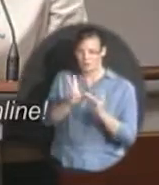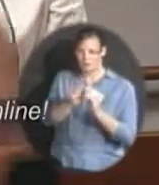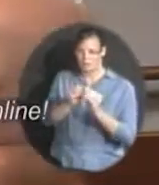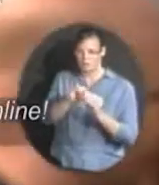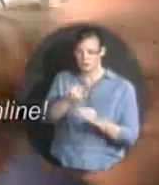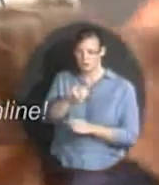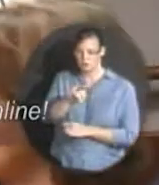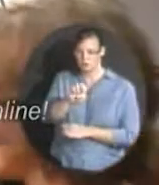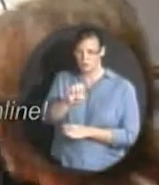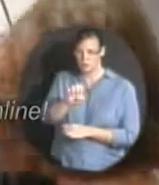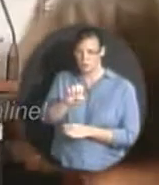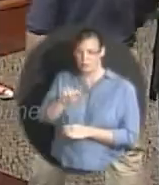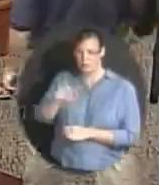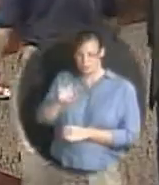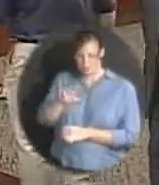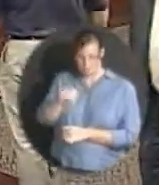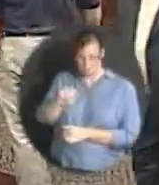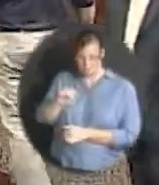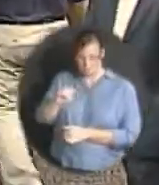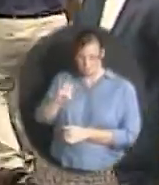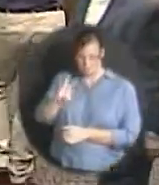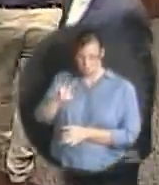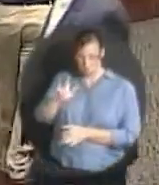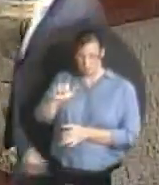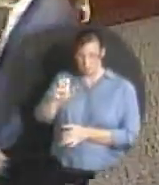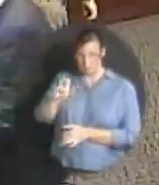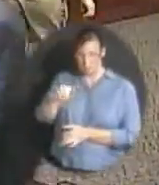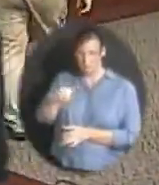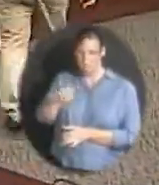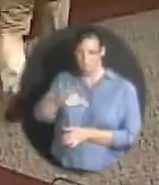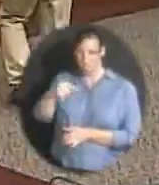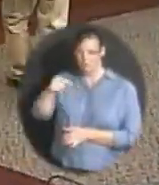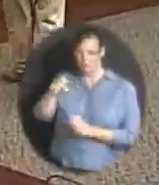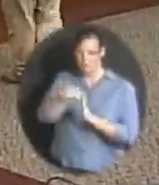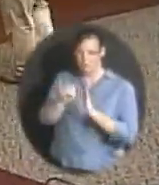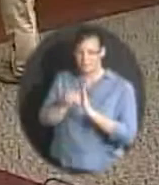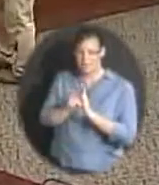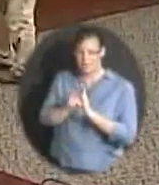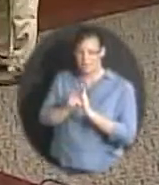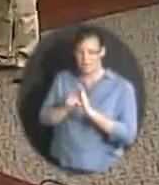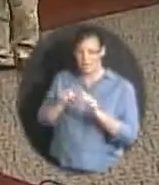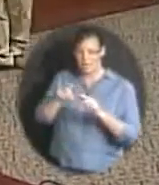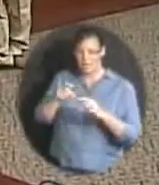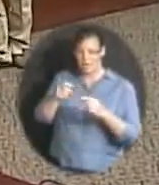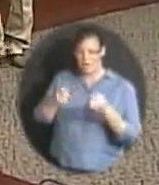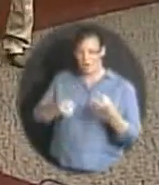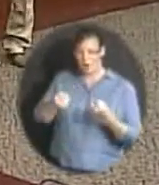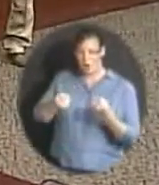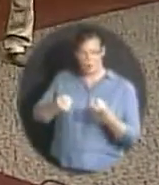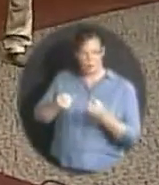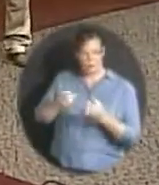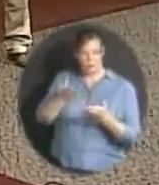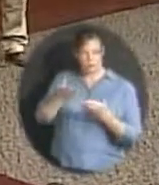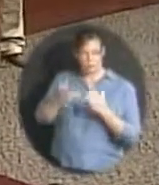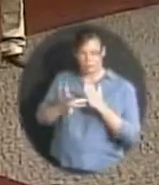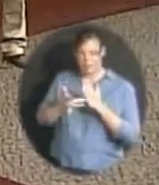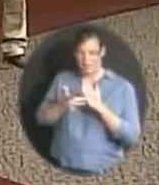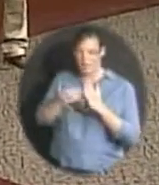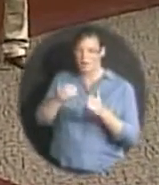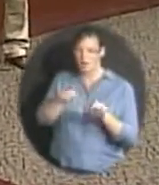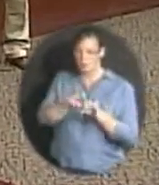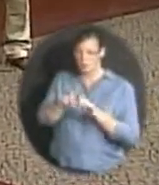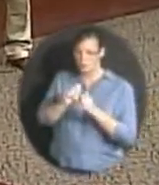June. Thomas Williams placed 1st at state in automotive service technology and also competed at the national